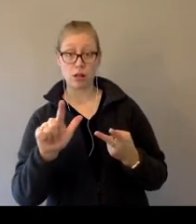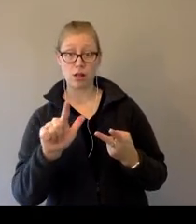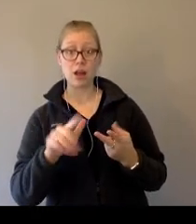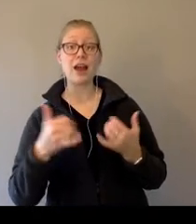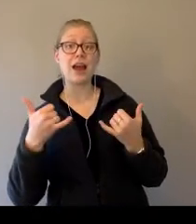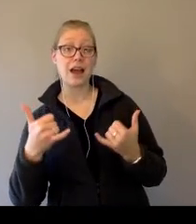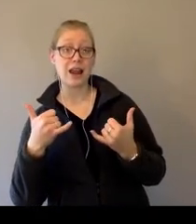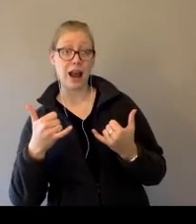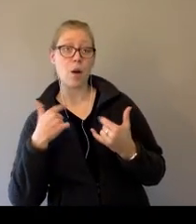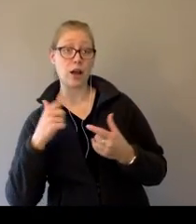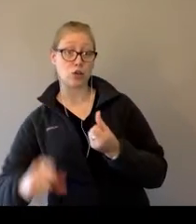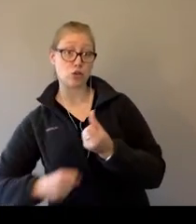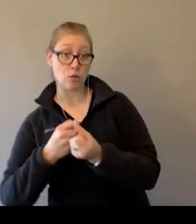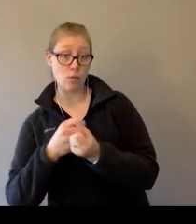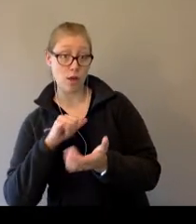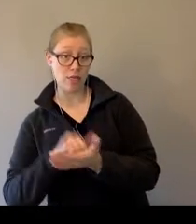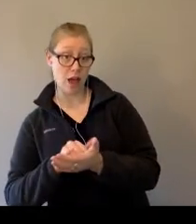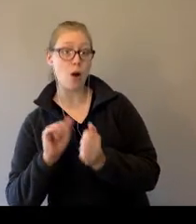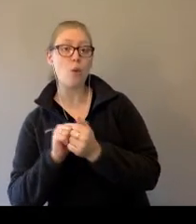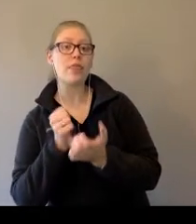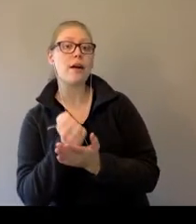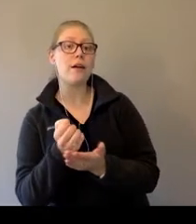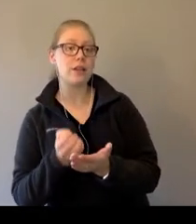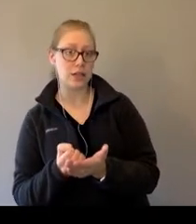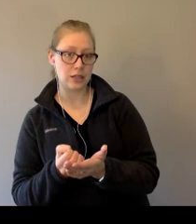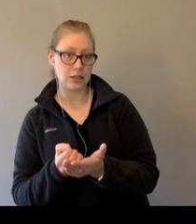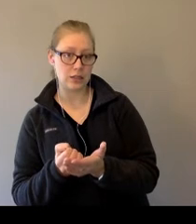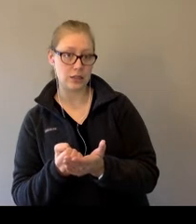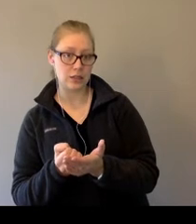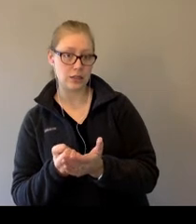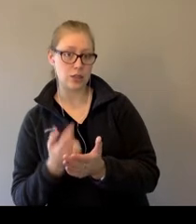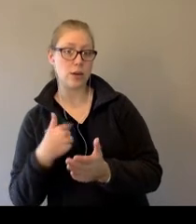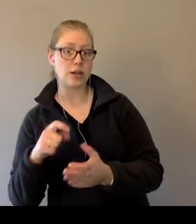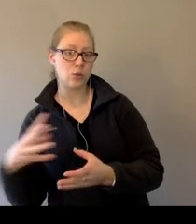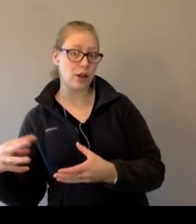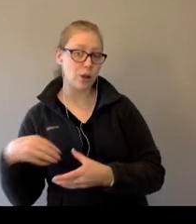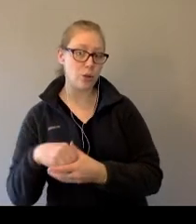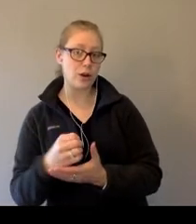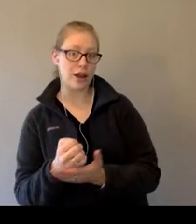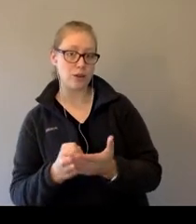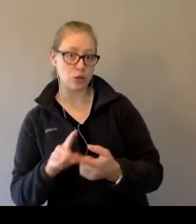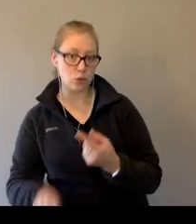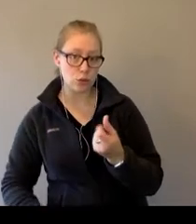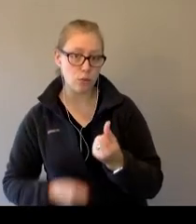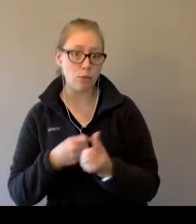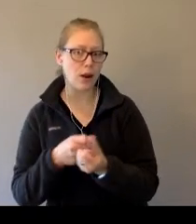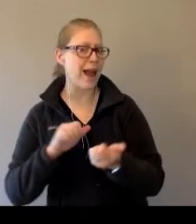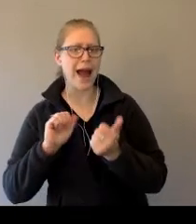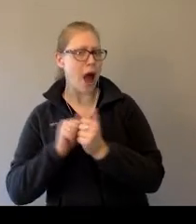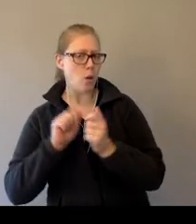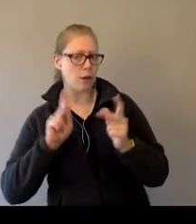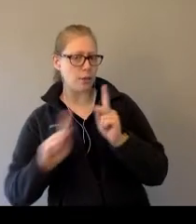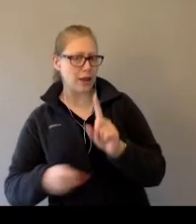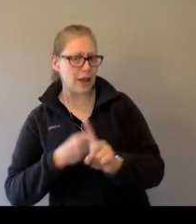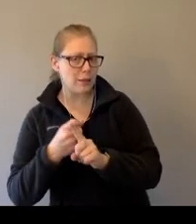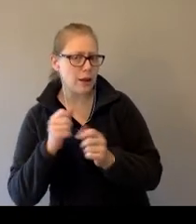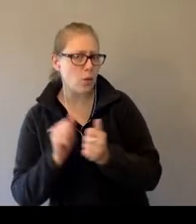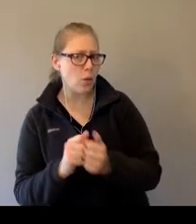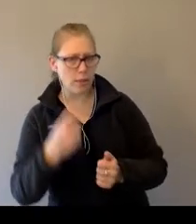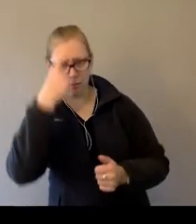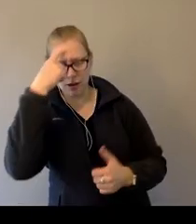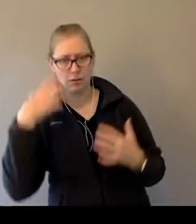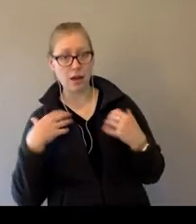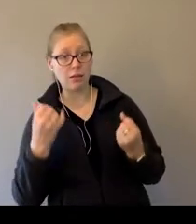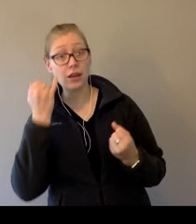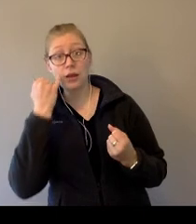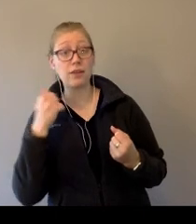a piece of evidence. Okay, so then I need to include an evidence to support how are people impacted with their mental